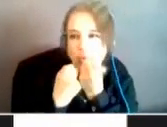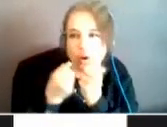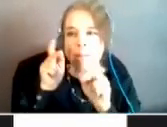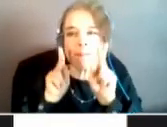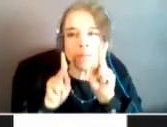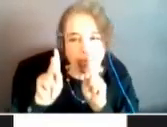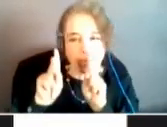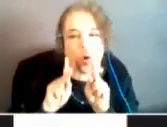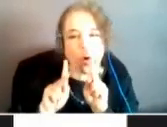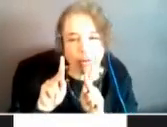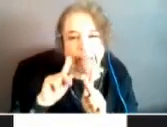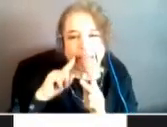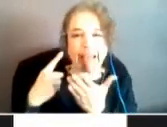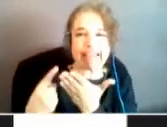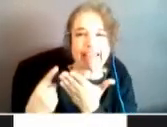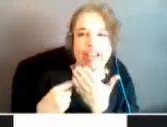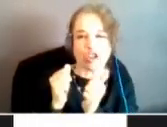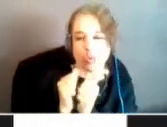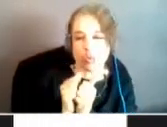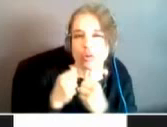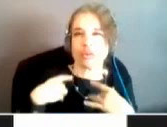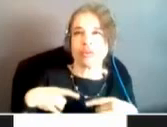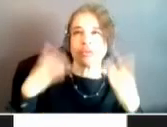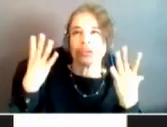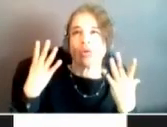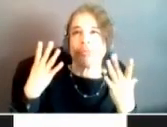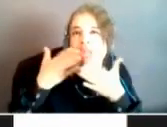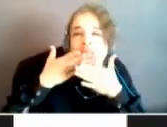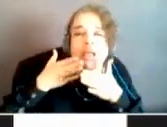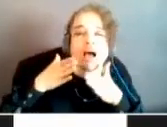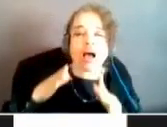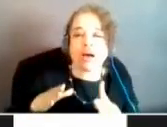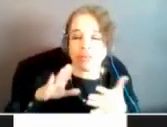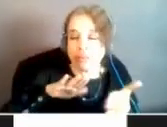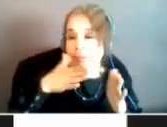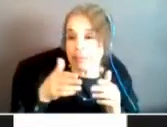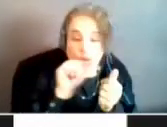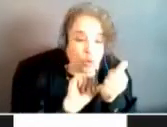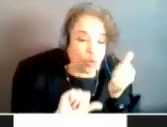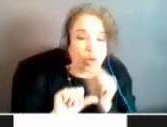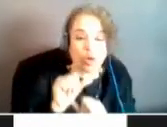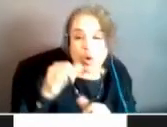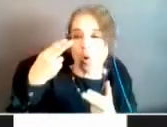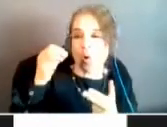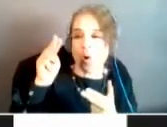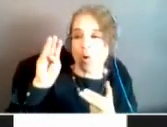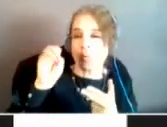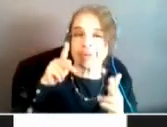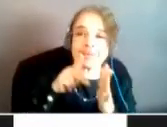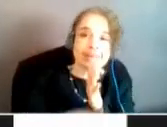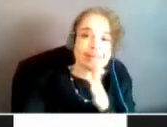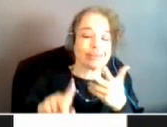people as they deal with traumatic loss, sudden death, whether it's death by suicide or homicide or other kinds